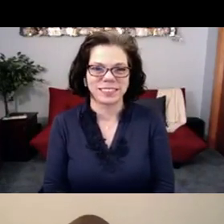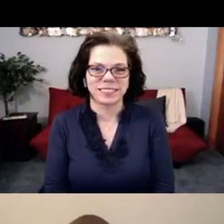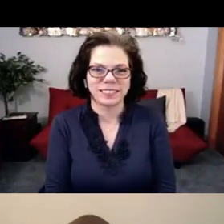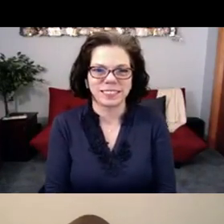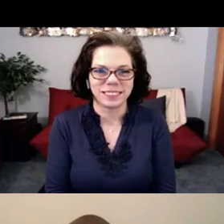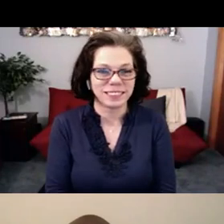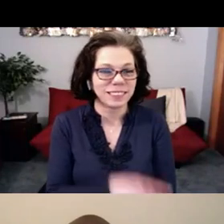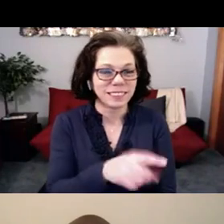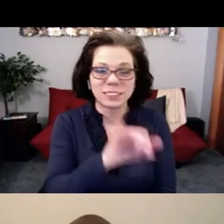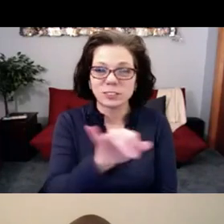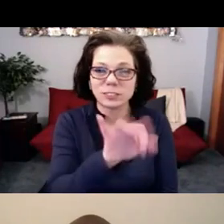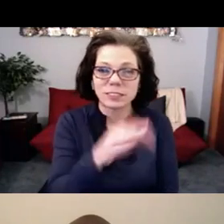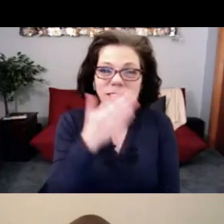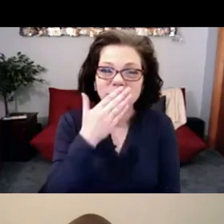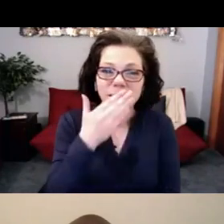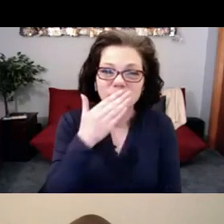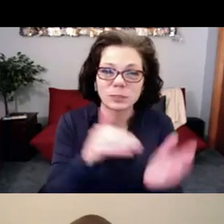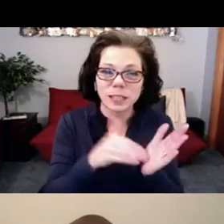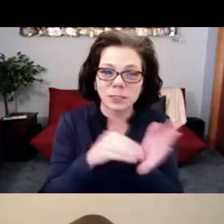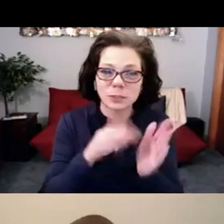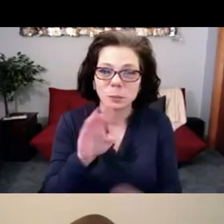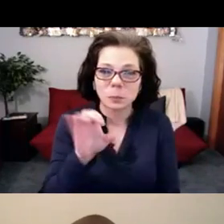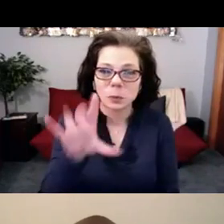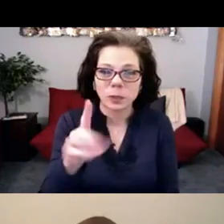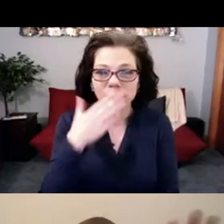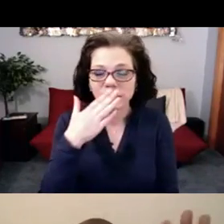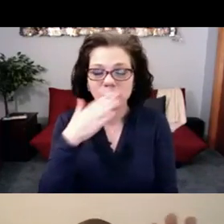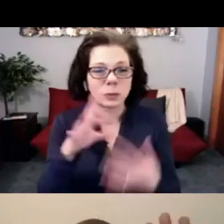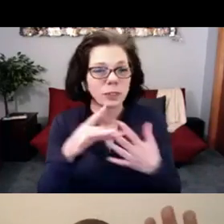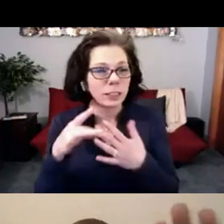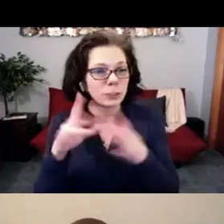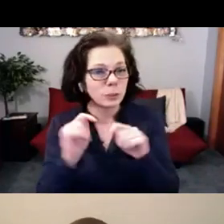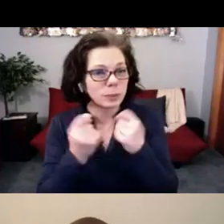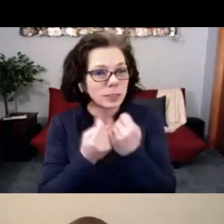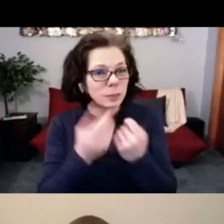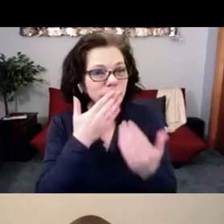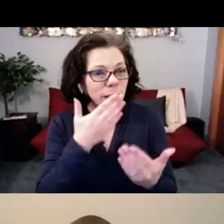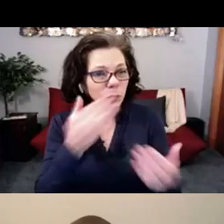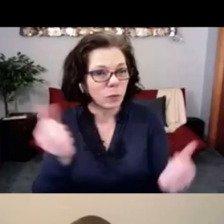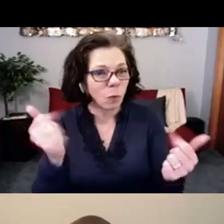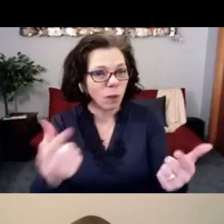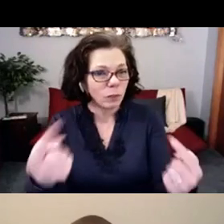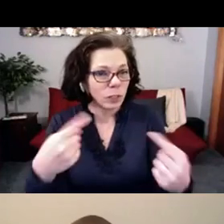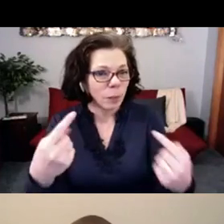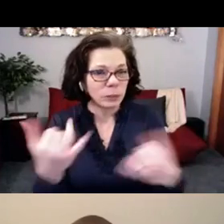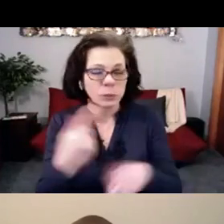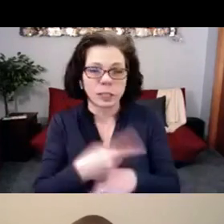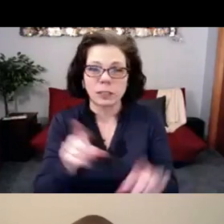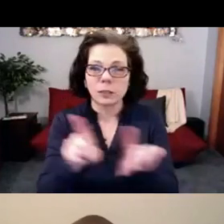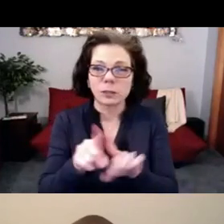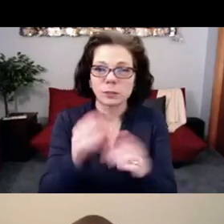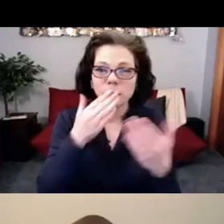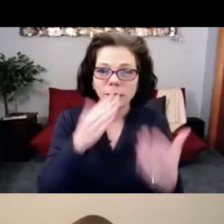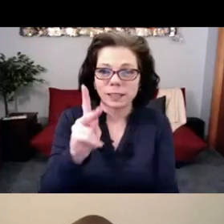Thank you, Dr. Boyd. Thank you, leadership team. Thank you, everybody, for attending this evening. And we want to especially thank